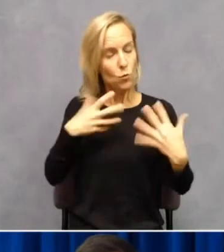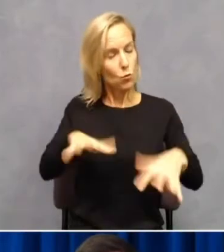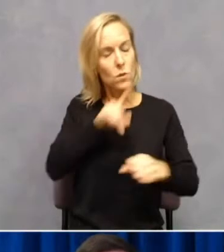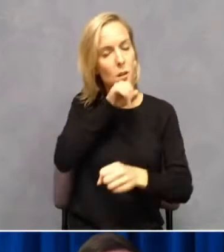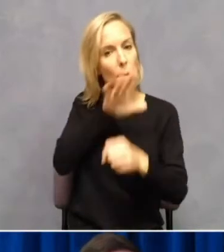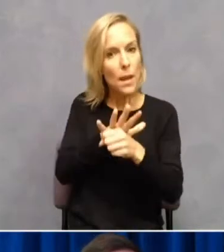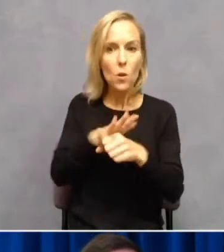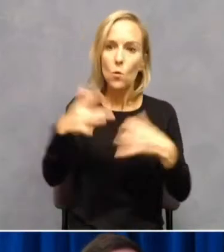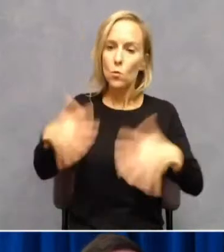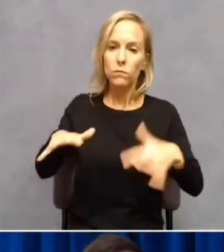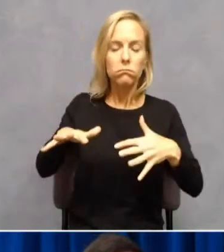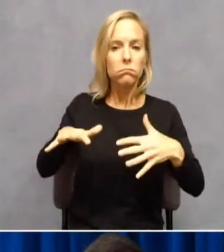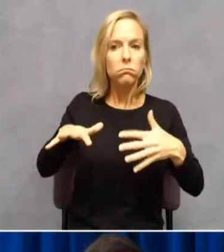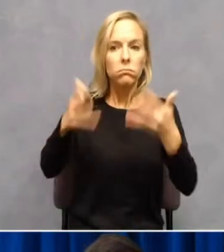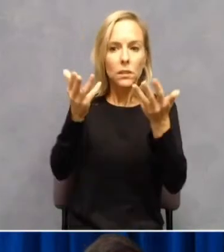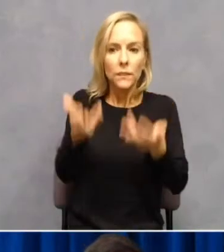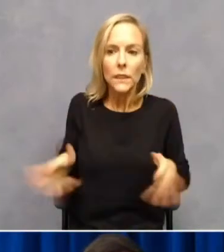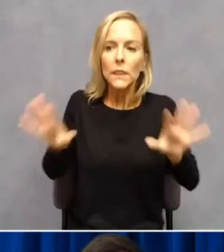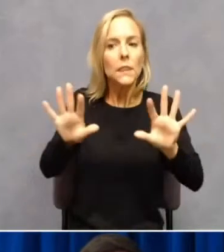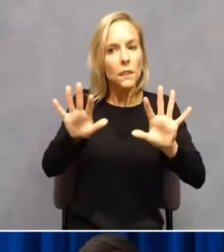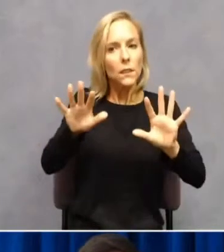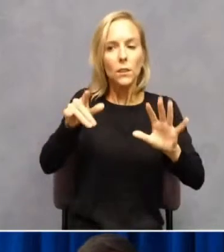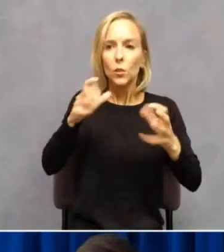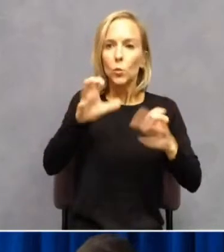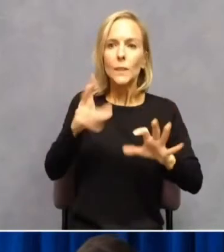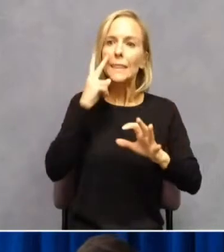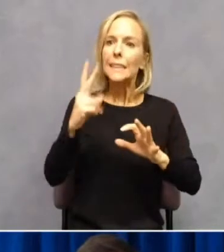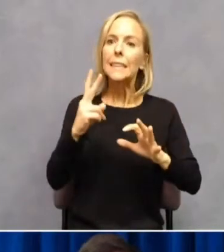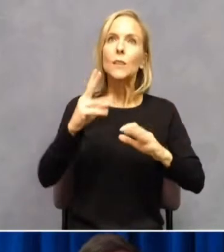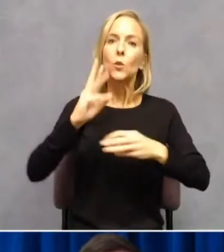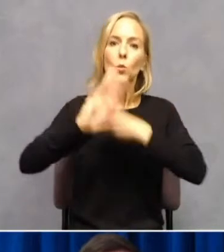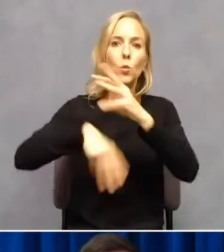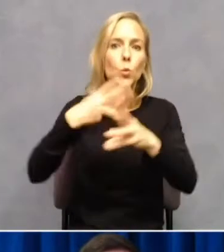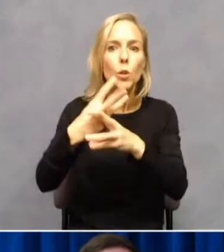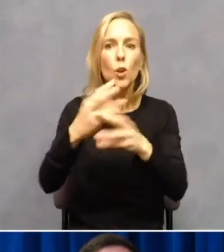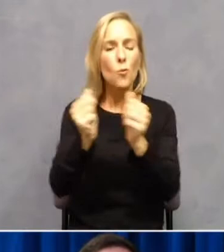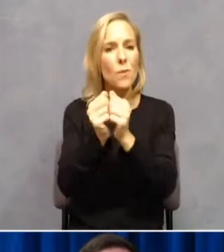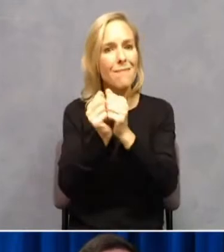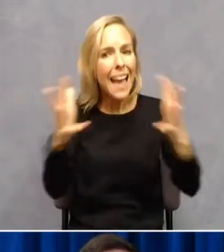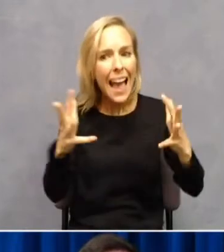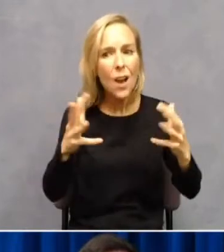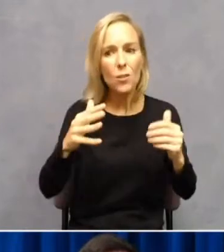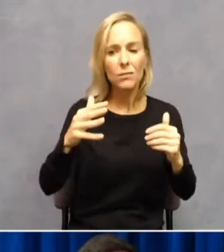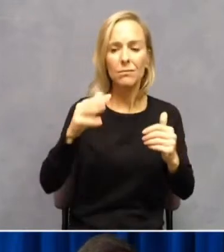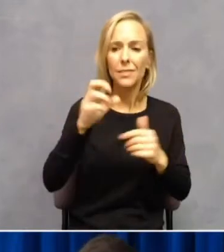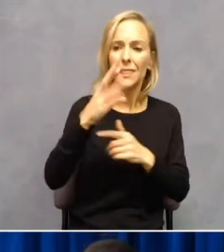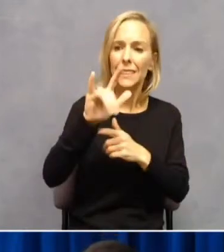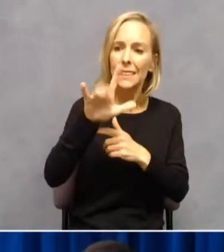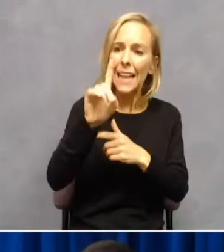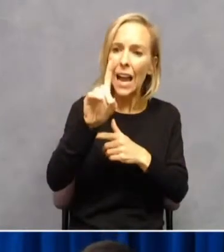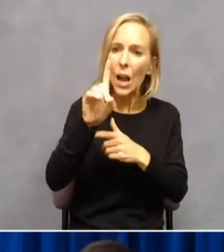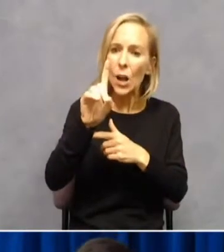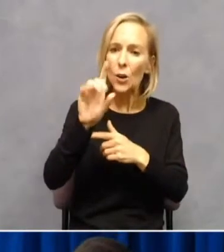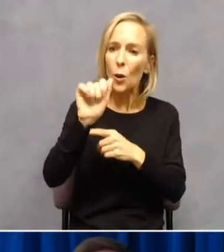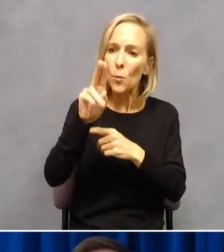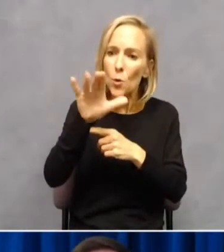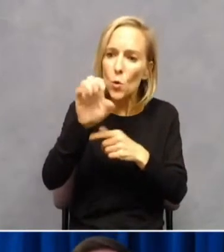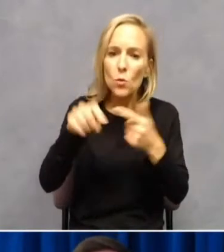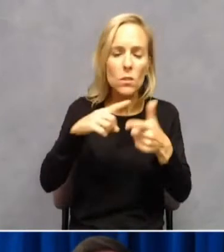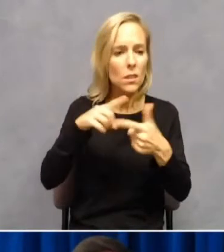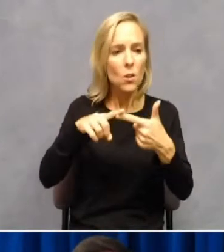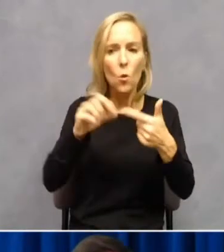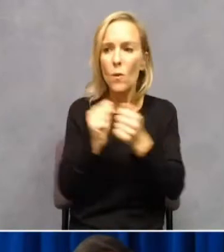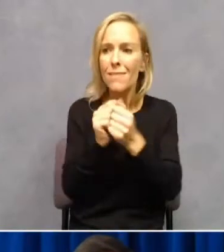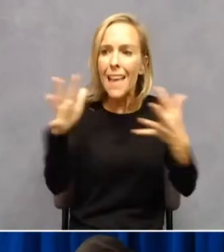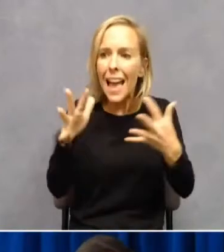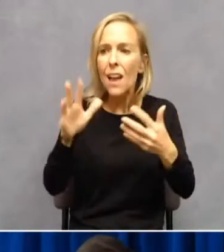terrible crimes, to creating a world without child abuse, because that's possible, without domestic violence, I believe that's possible, without